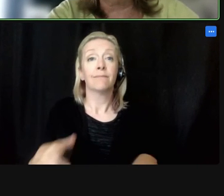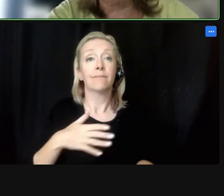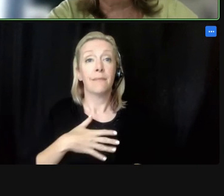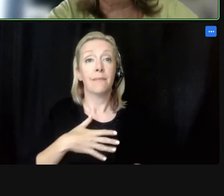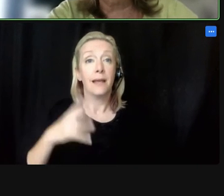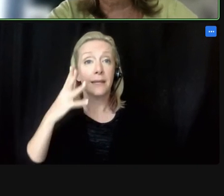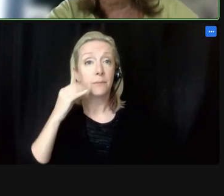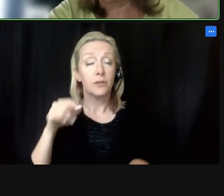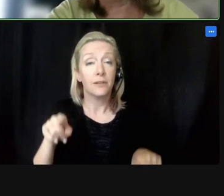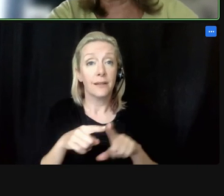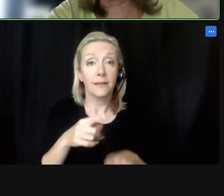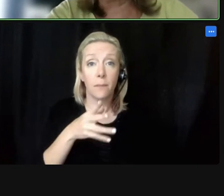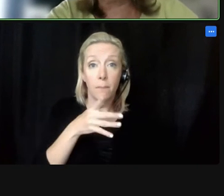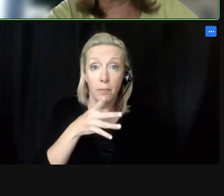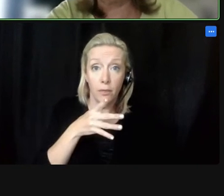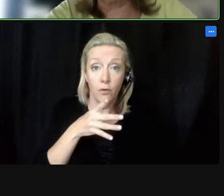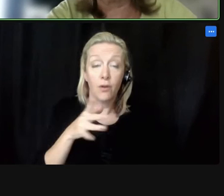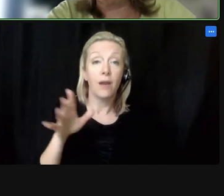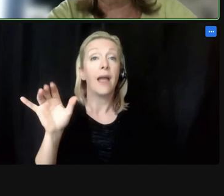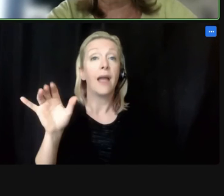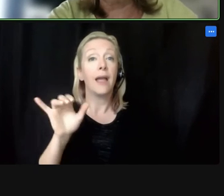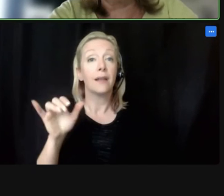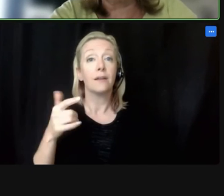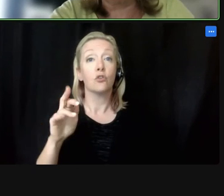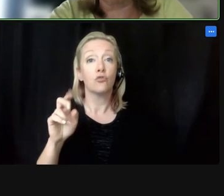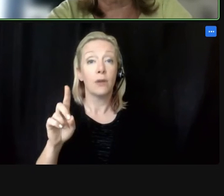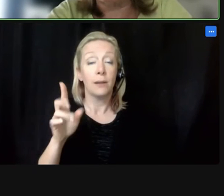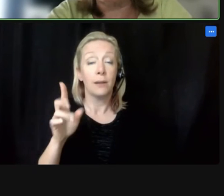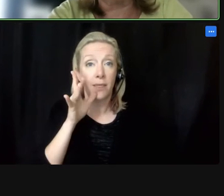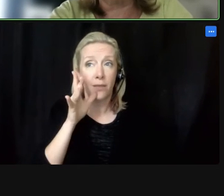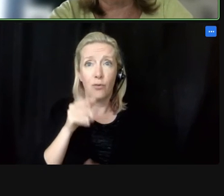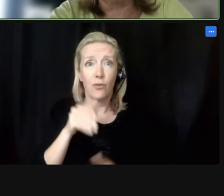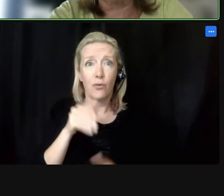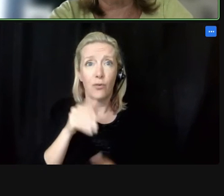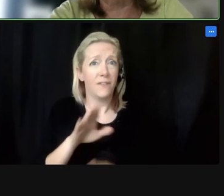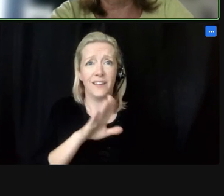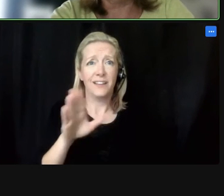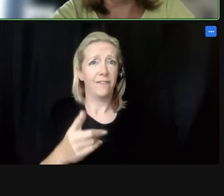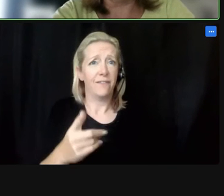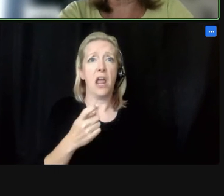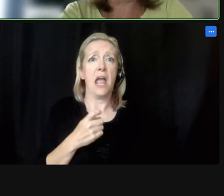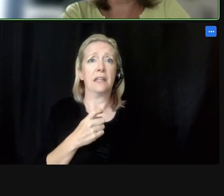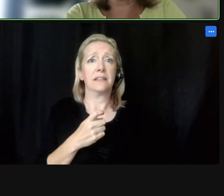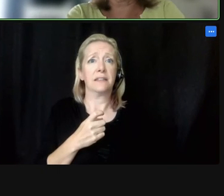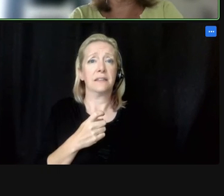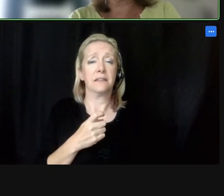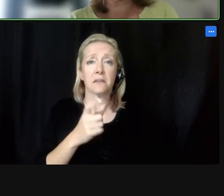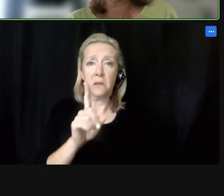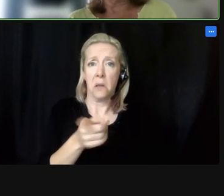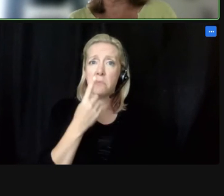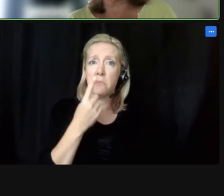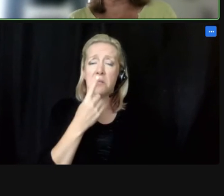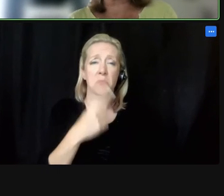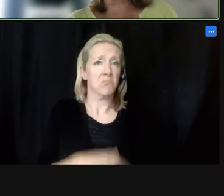now my grandchildren, I don't find many of them initiating the conversation. Um,